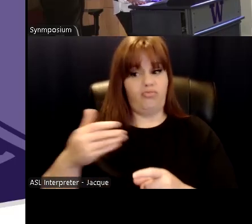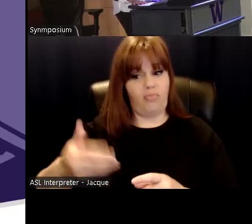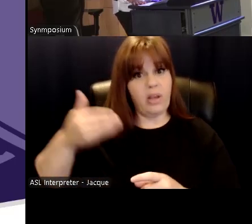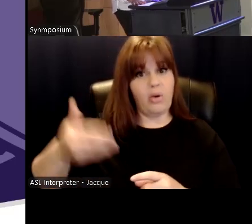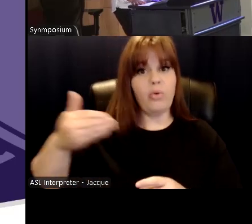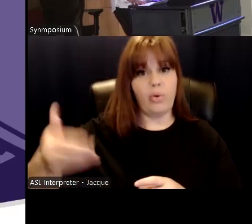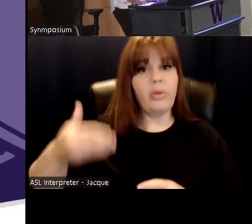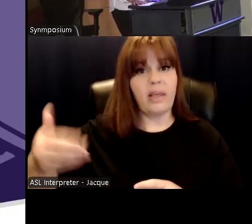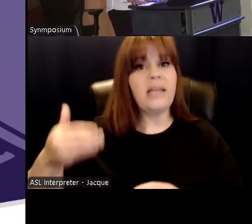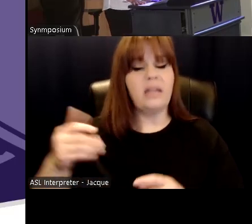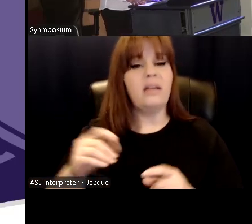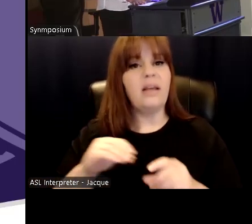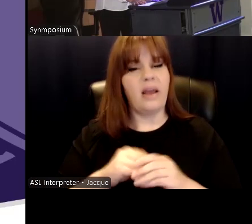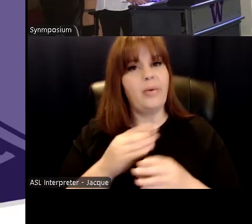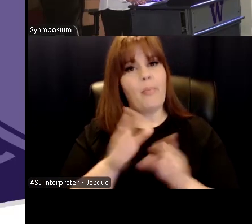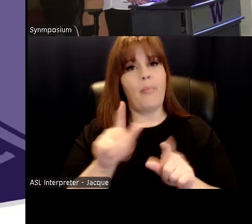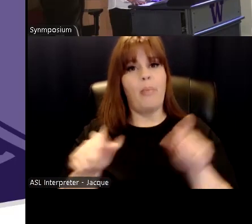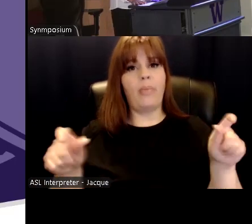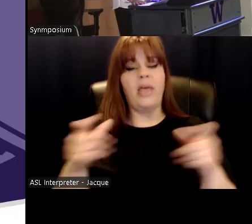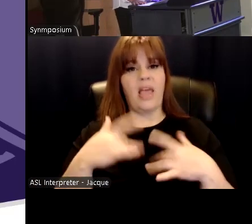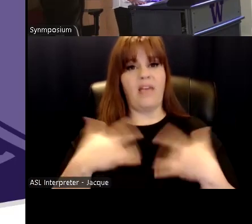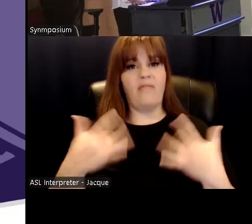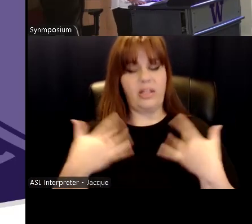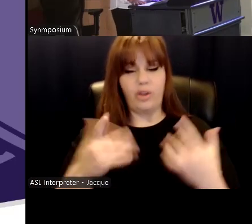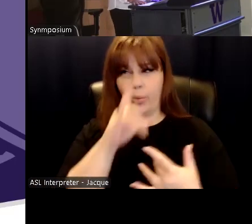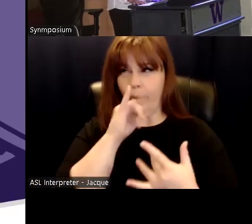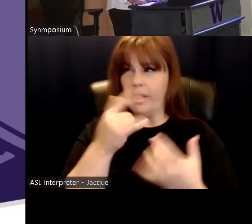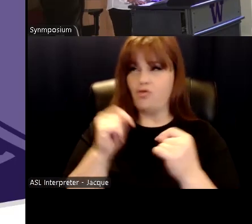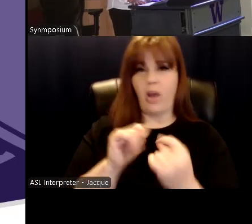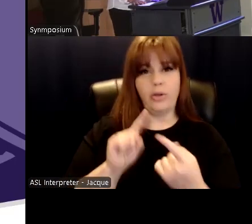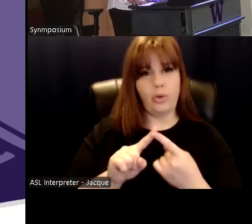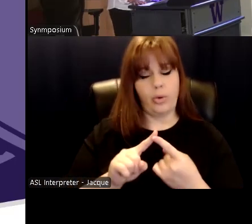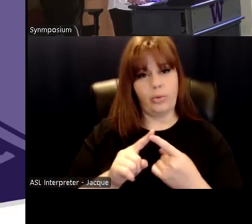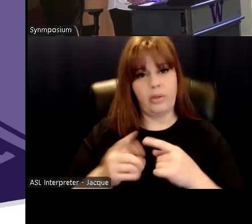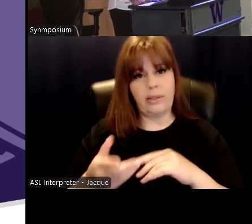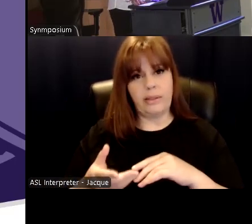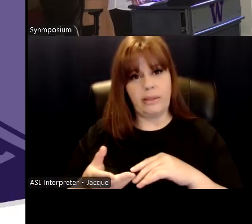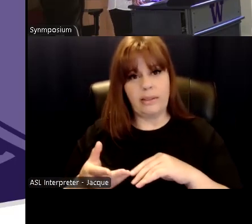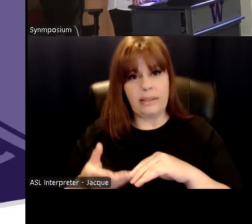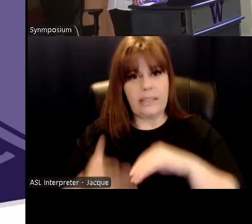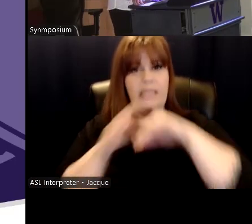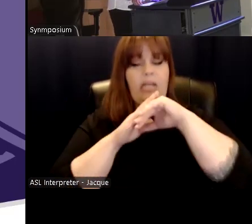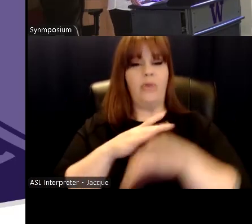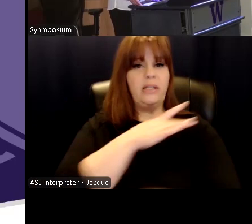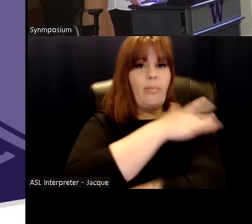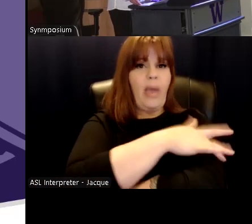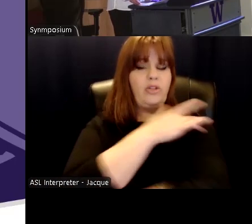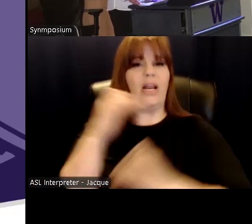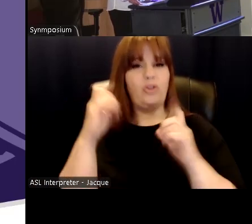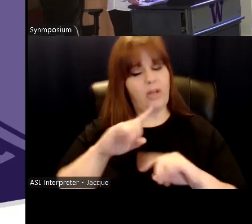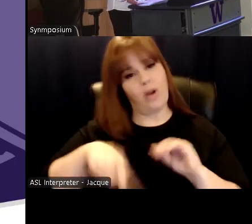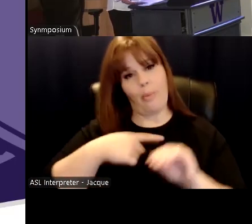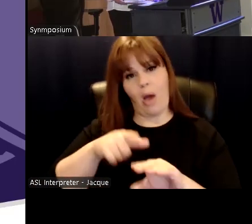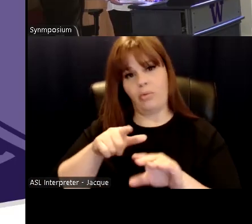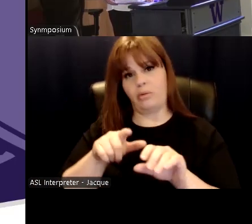of public events and really trying to increase patient education about long COVID.